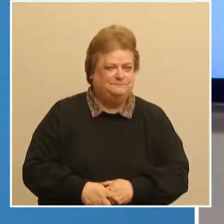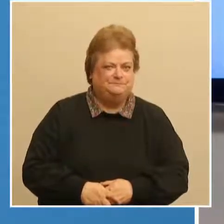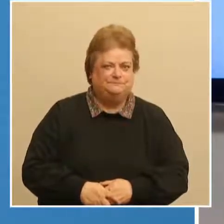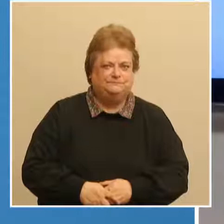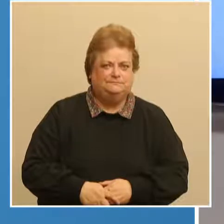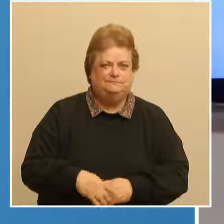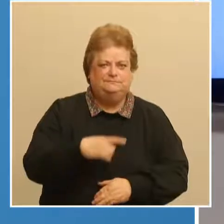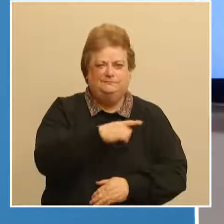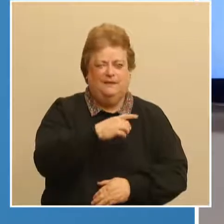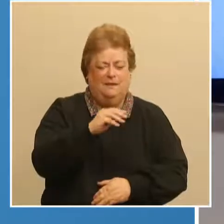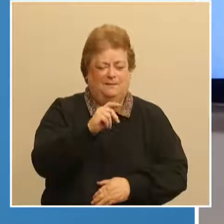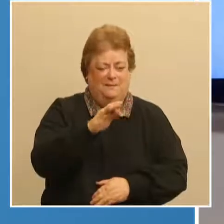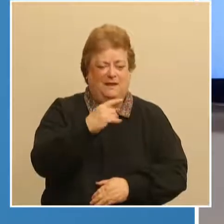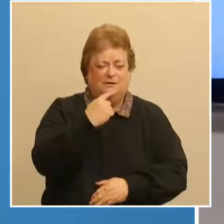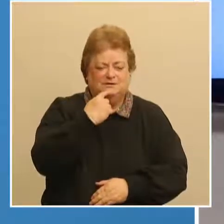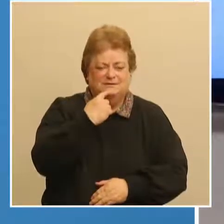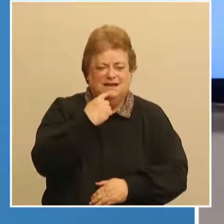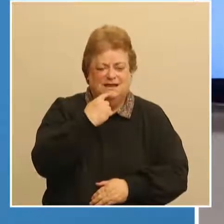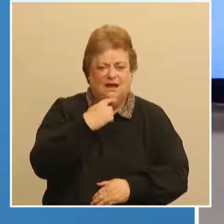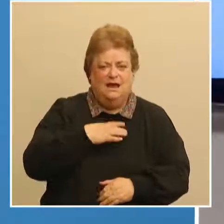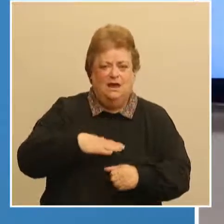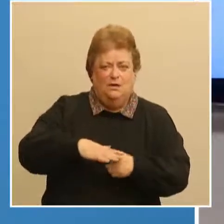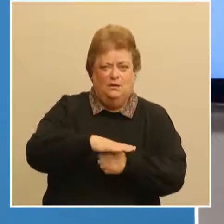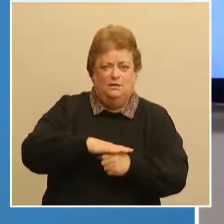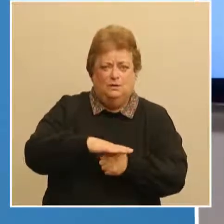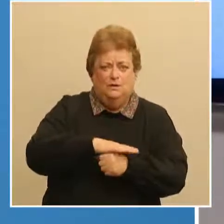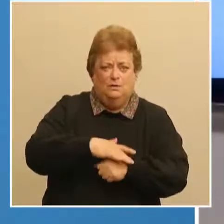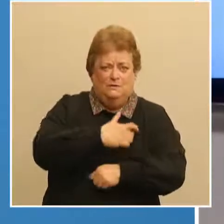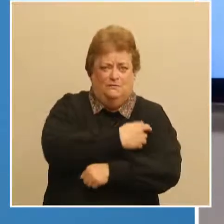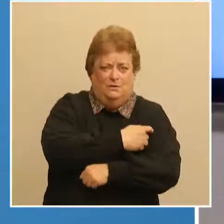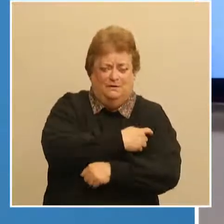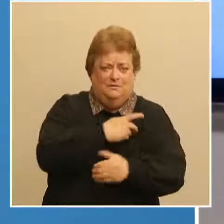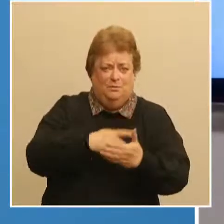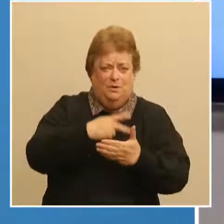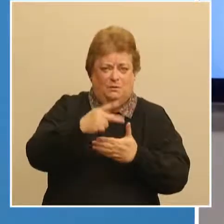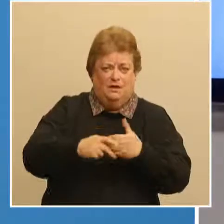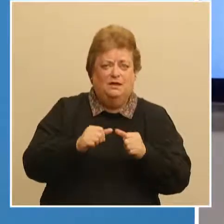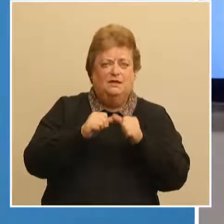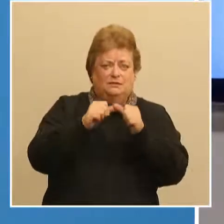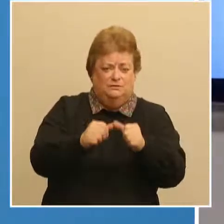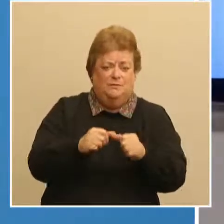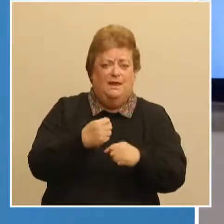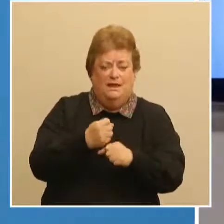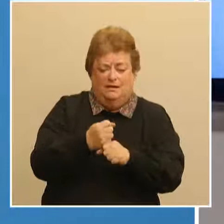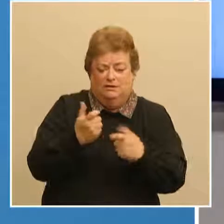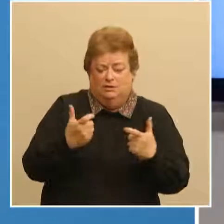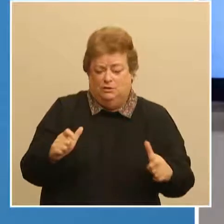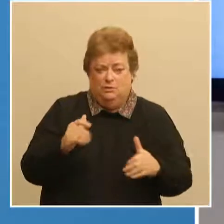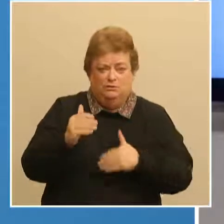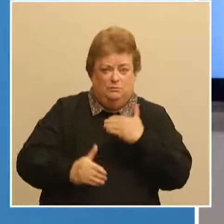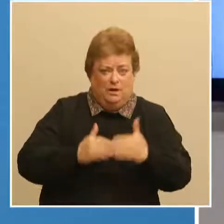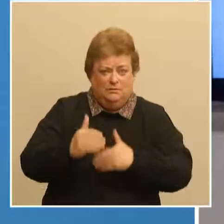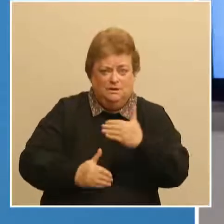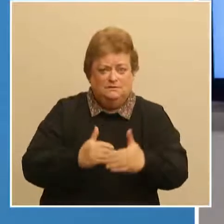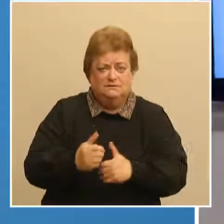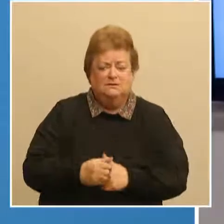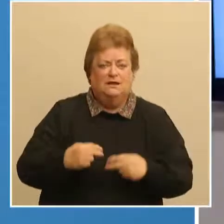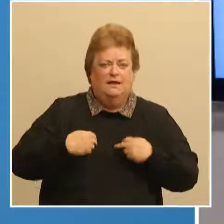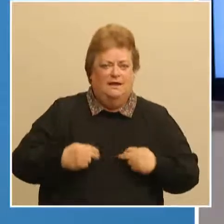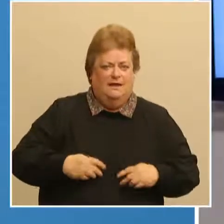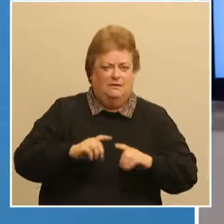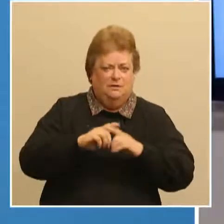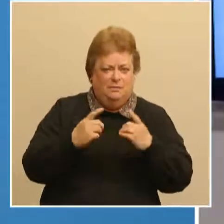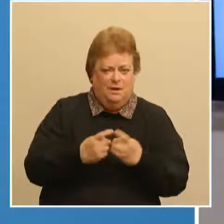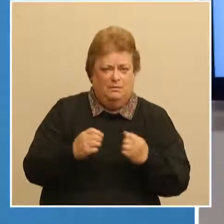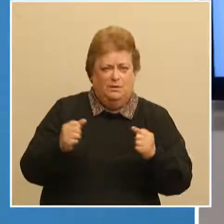As the mayor said, our local COVID-19 vaccination program continues to make great progress. Our health